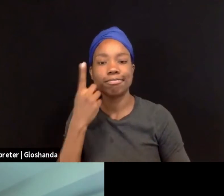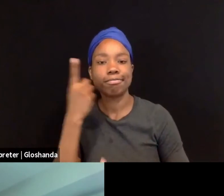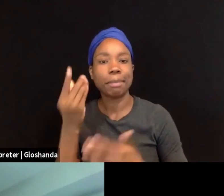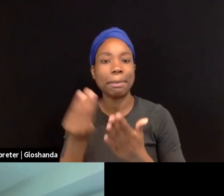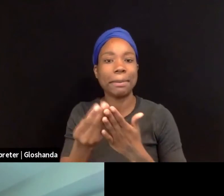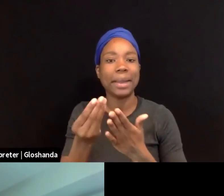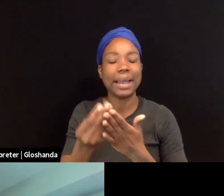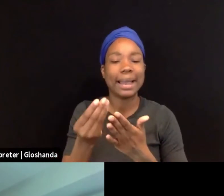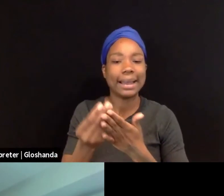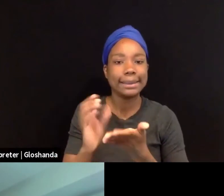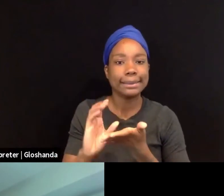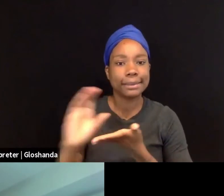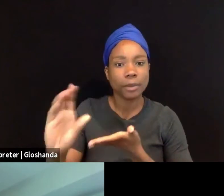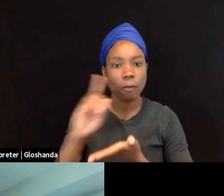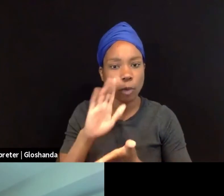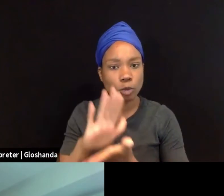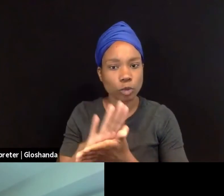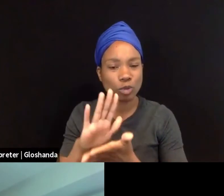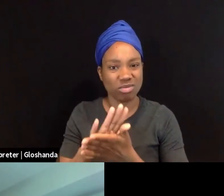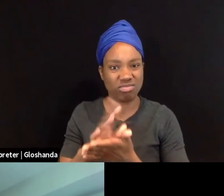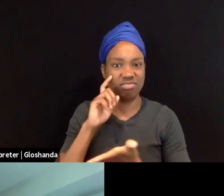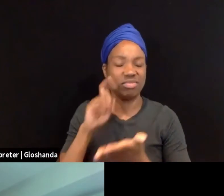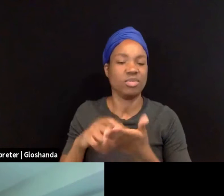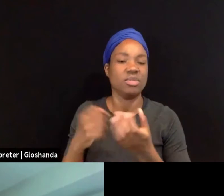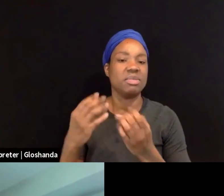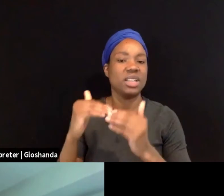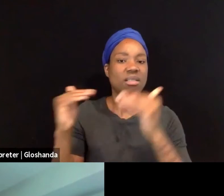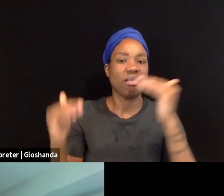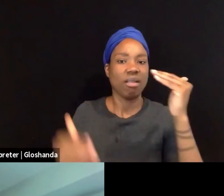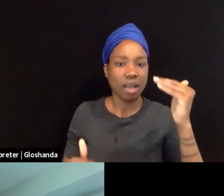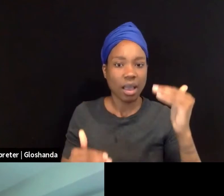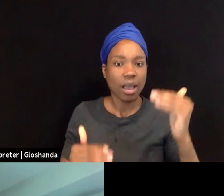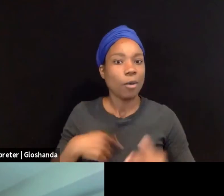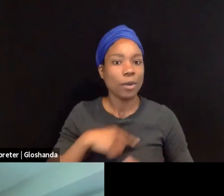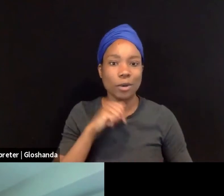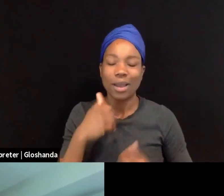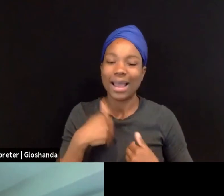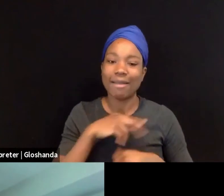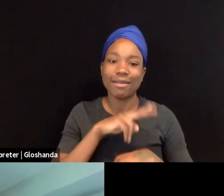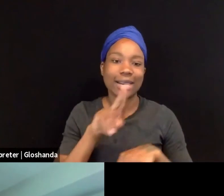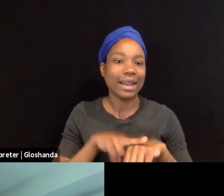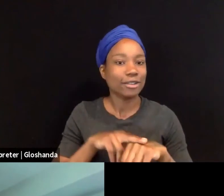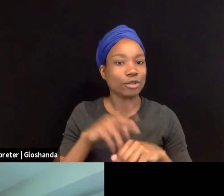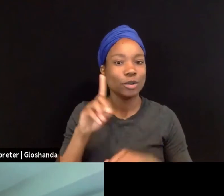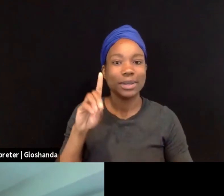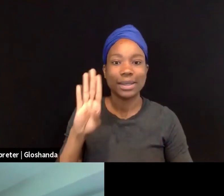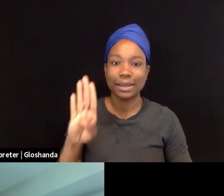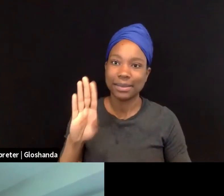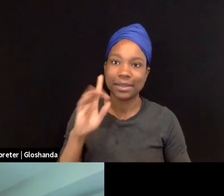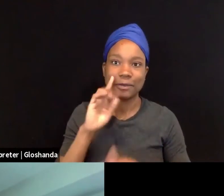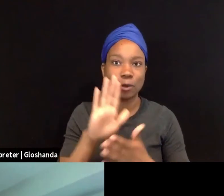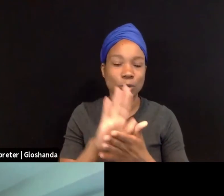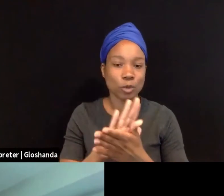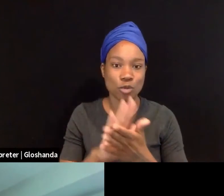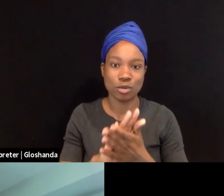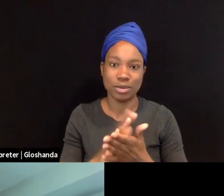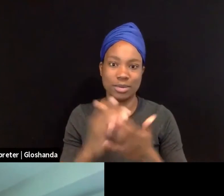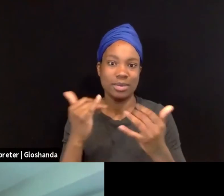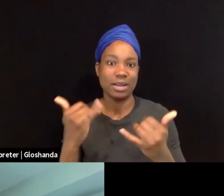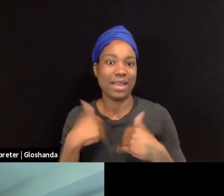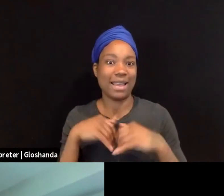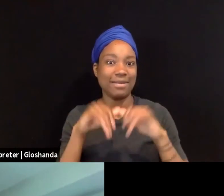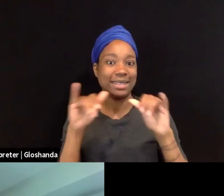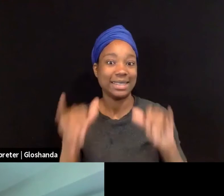have national funding for school facilities, you can see how it becomes a system of haves and have-nots. And the schools